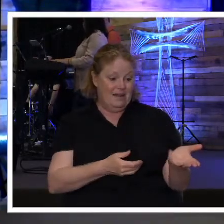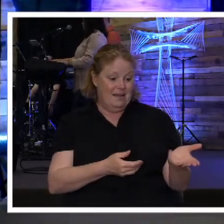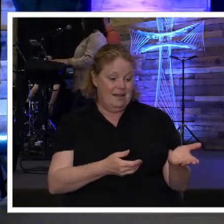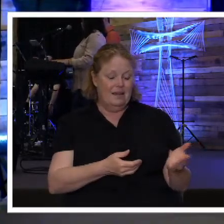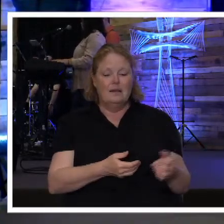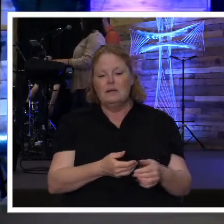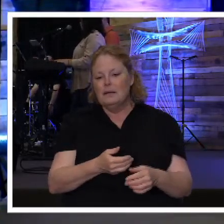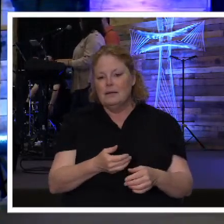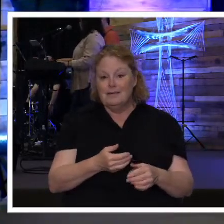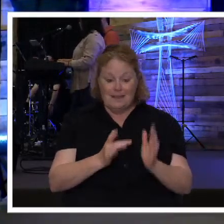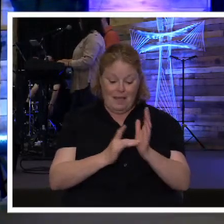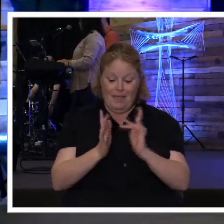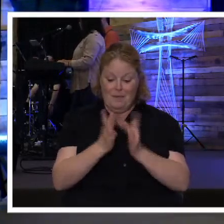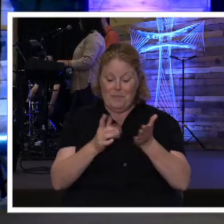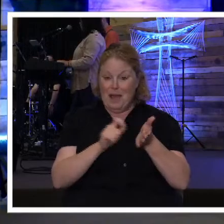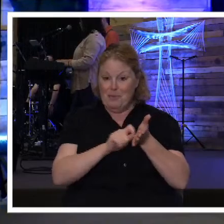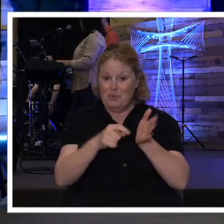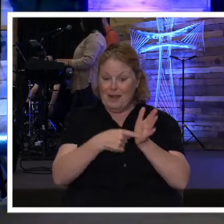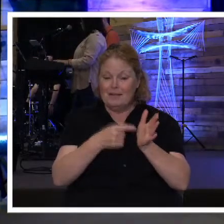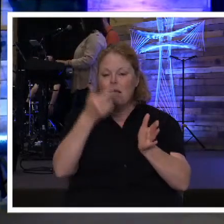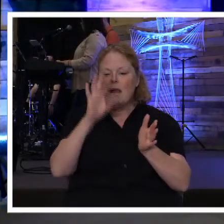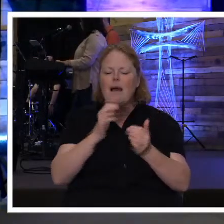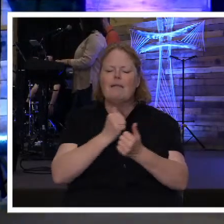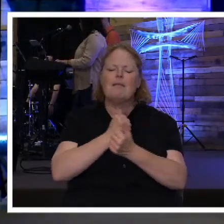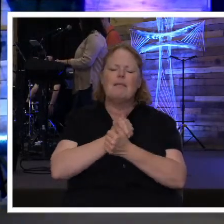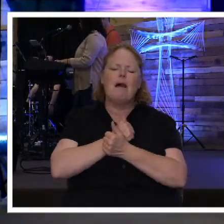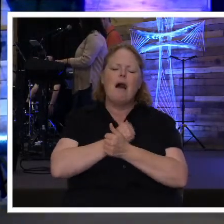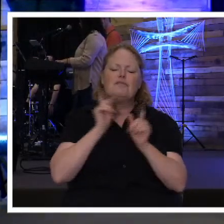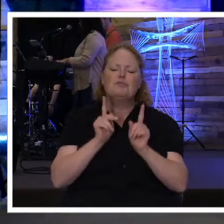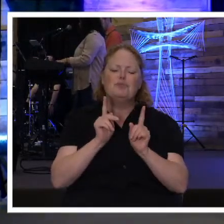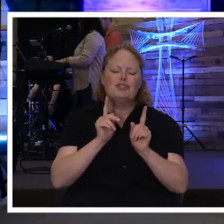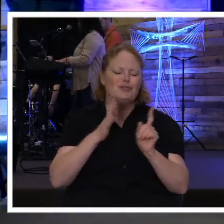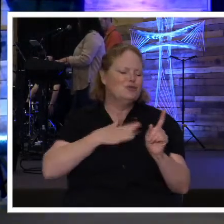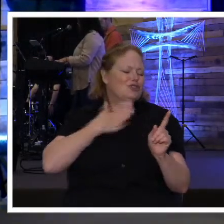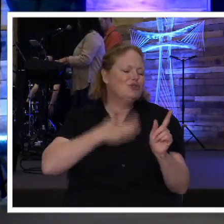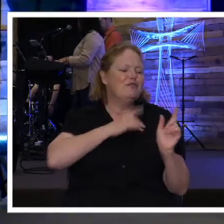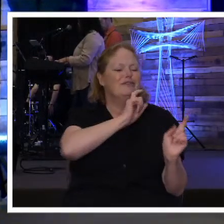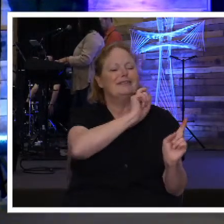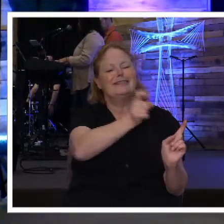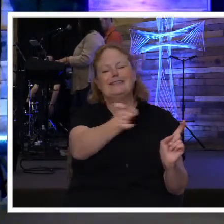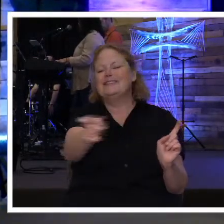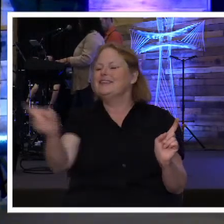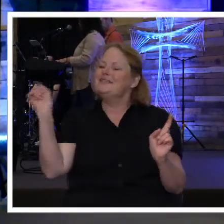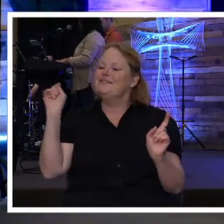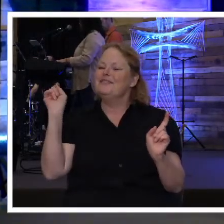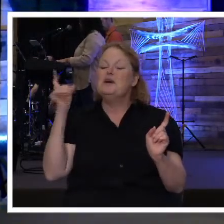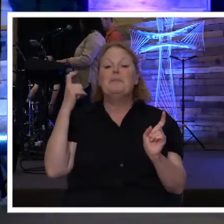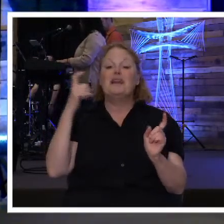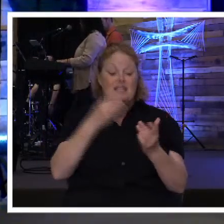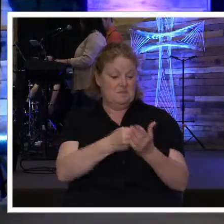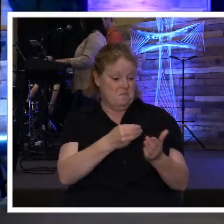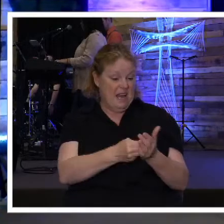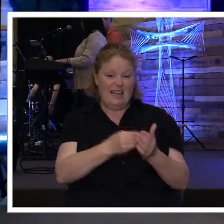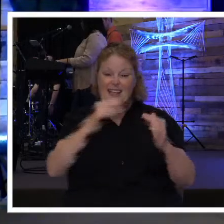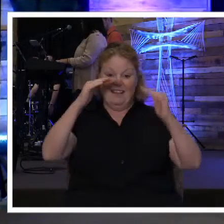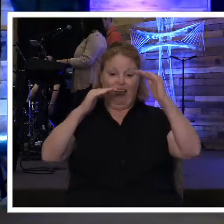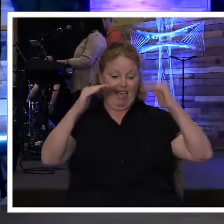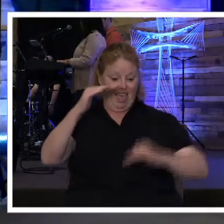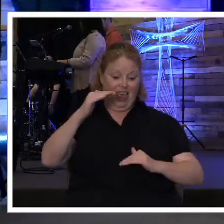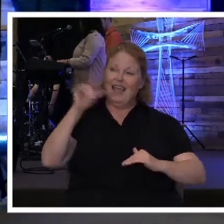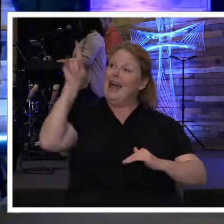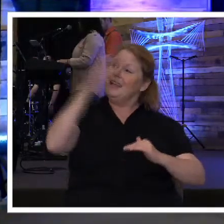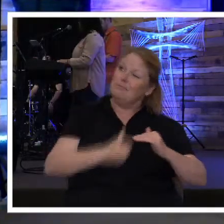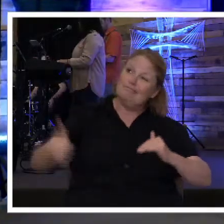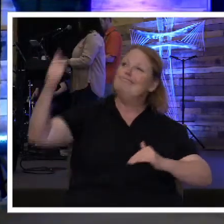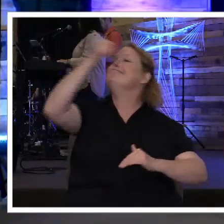a cheerful giver. Because we've put money in its place and we've elevated him to the King of Kings and the Lord of